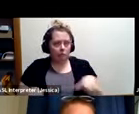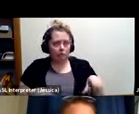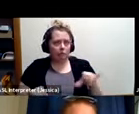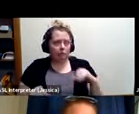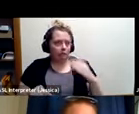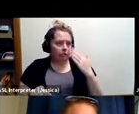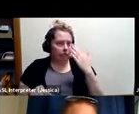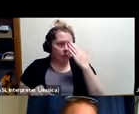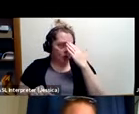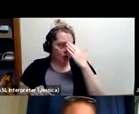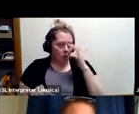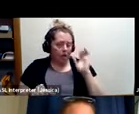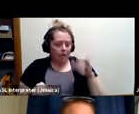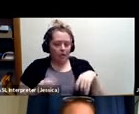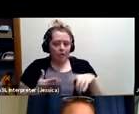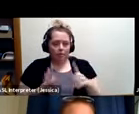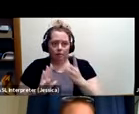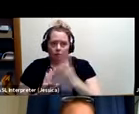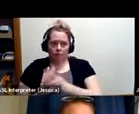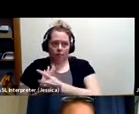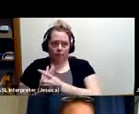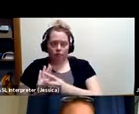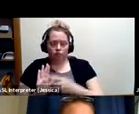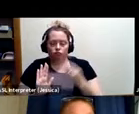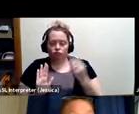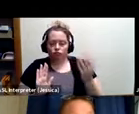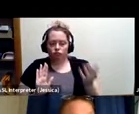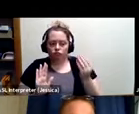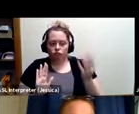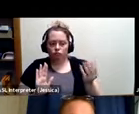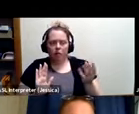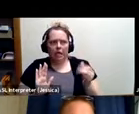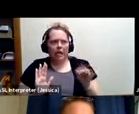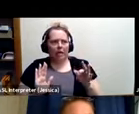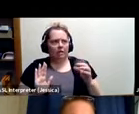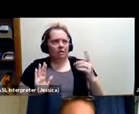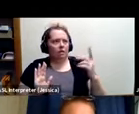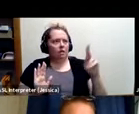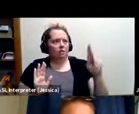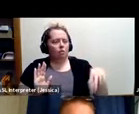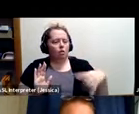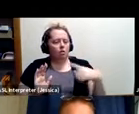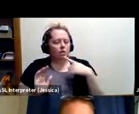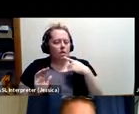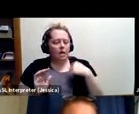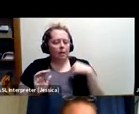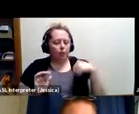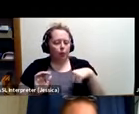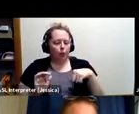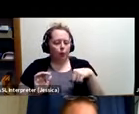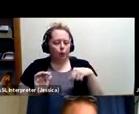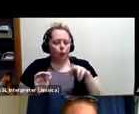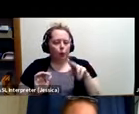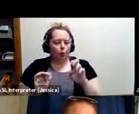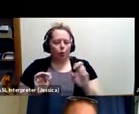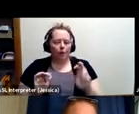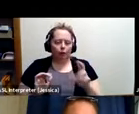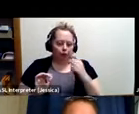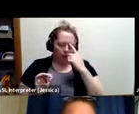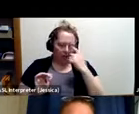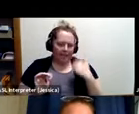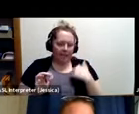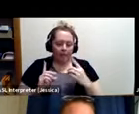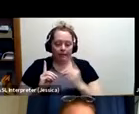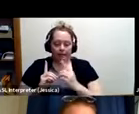whatever it is, and that being met with, I'm queer because I'm dating a trans person, or I'm queer because I identify as queer, and